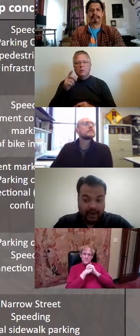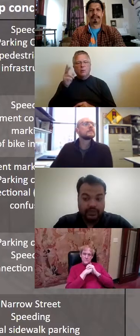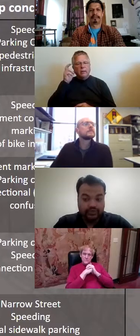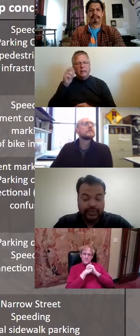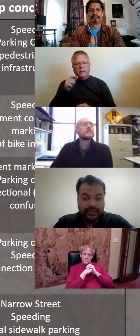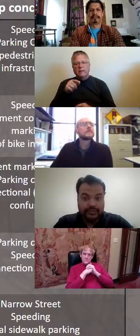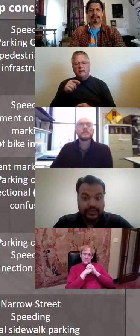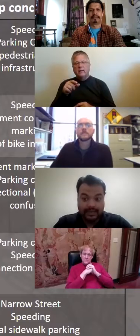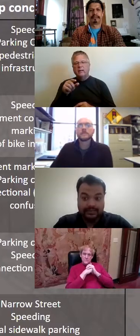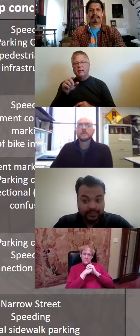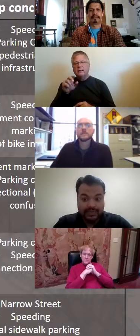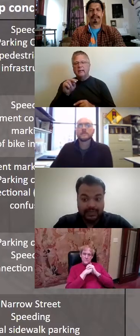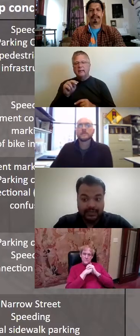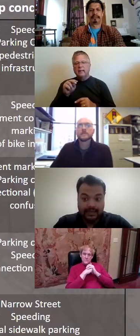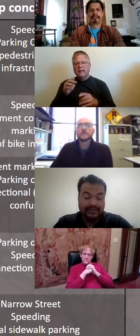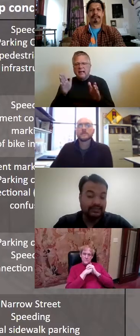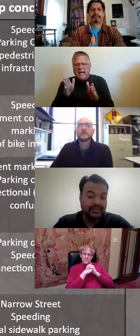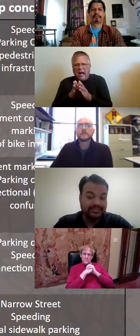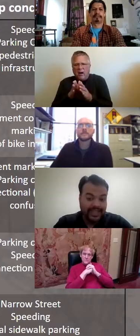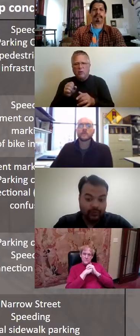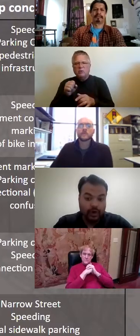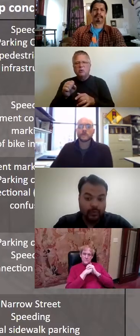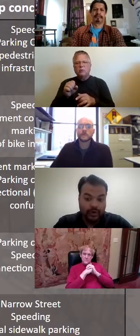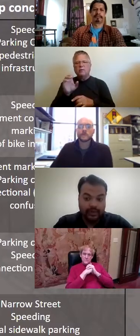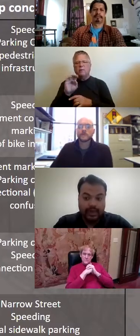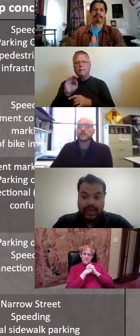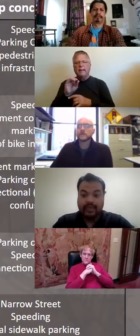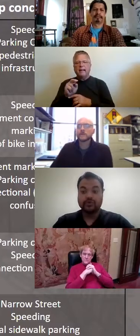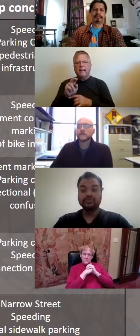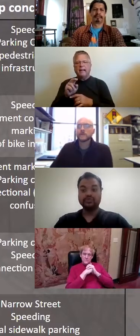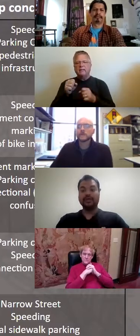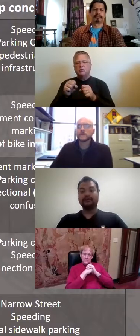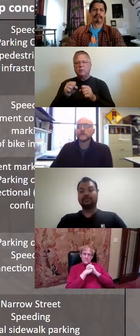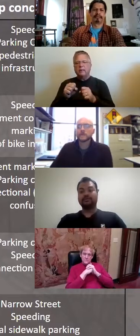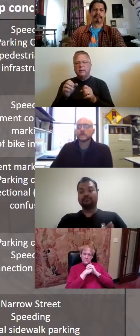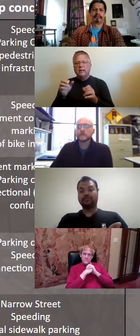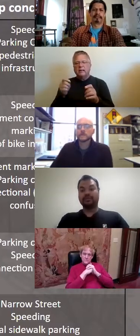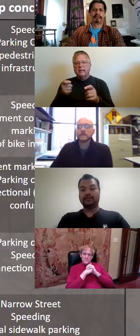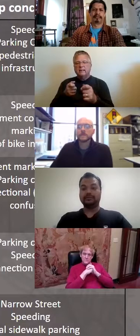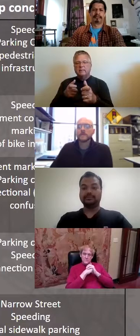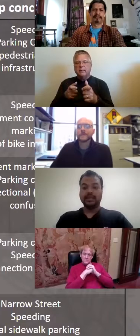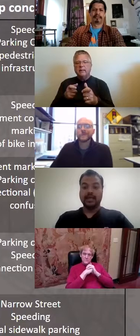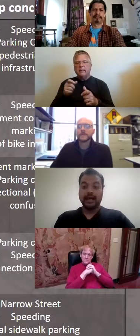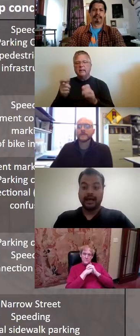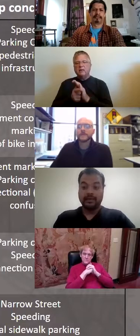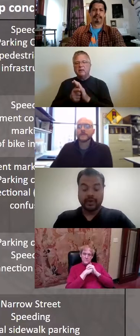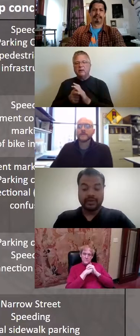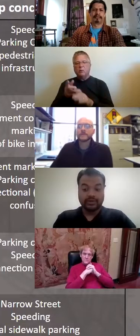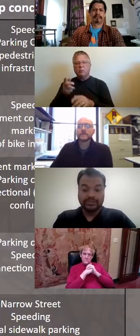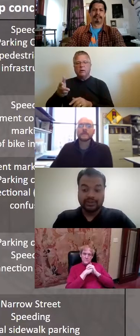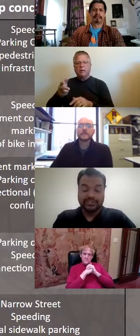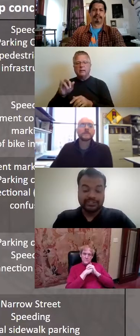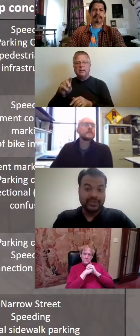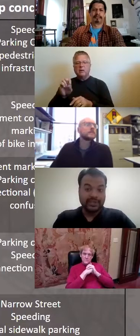like the narrow street, the speeding, and illegal sidewalk parking. And for Juniata, the top three is